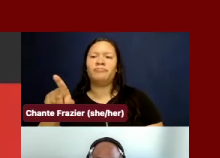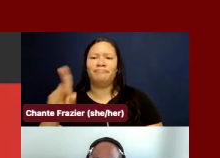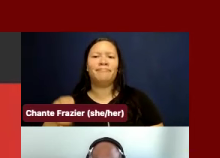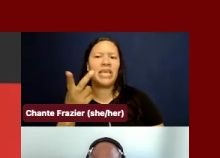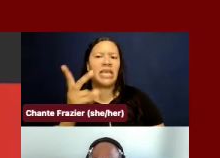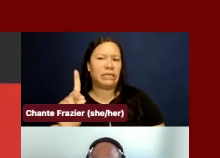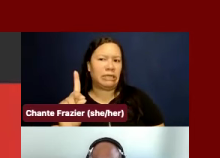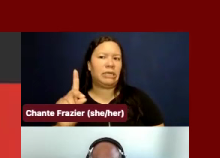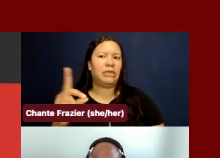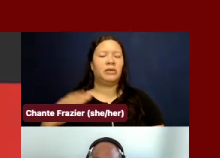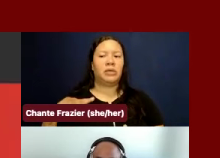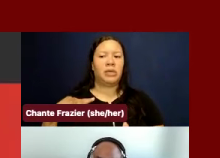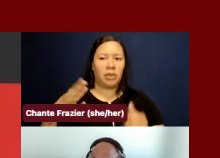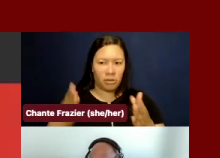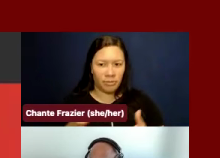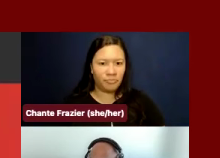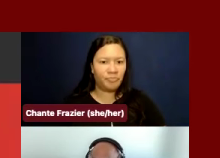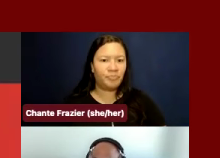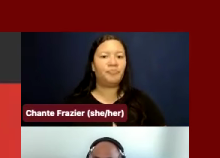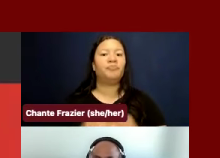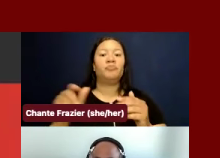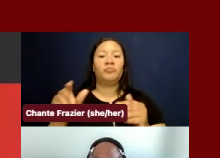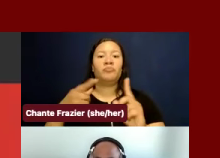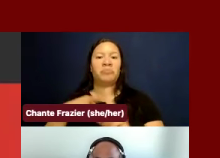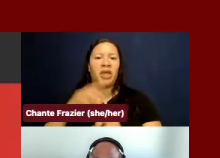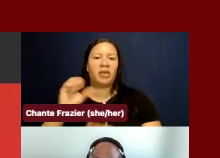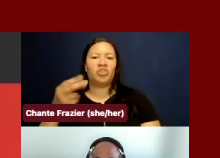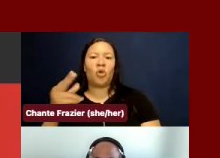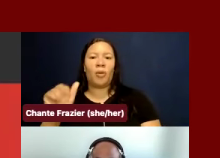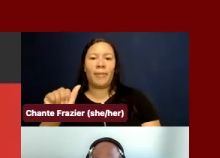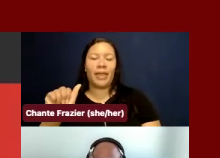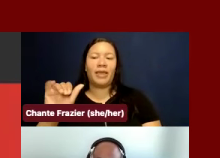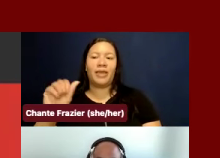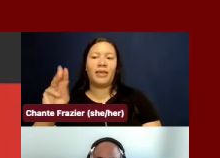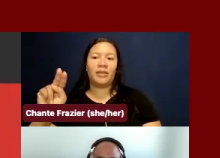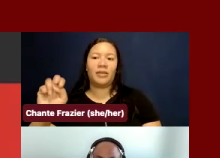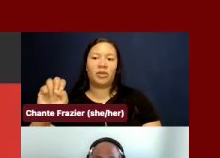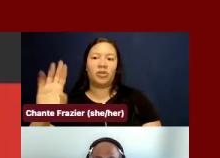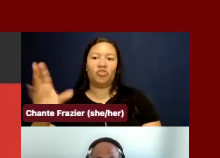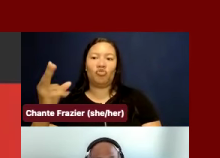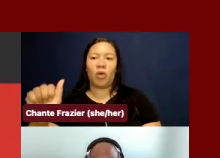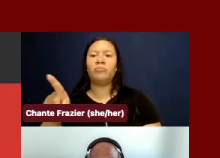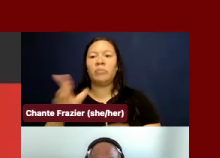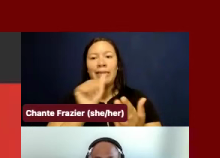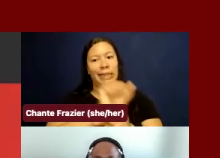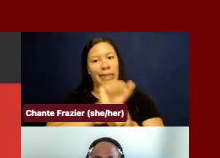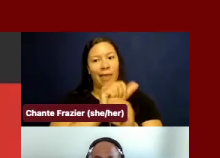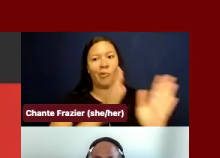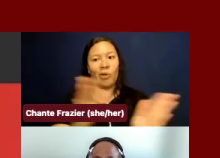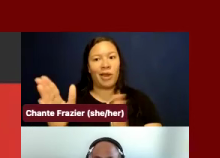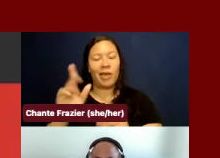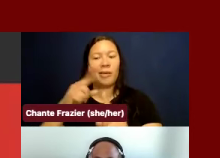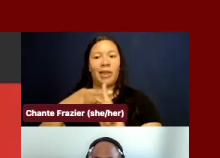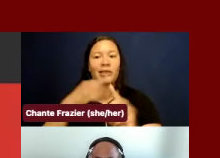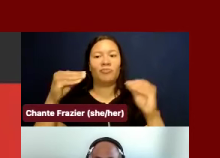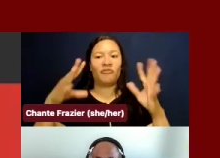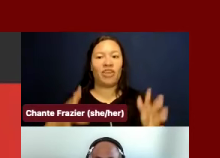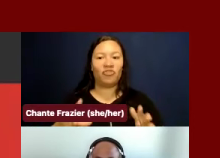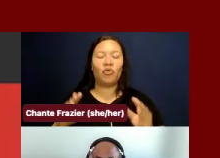our instructors in Marxism 101, Charmaine Chua, who is a labor organizer and professor of global studies at UC Santa